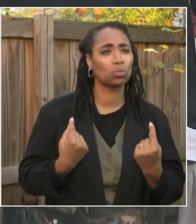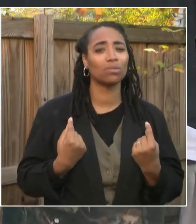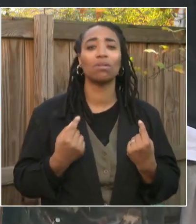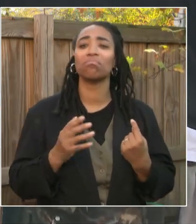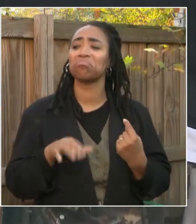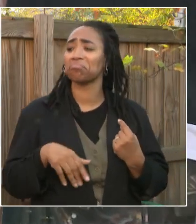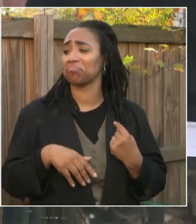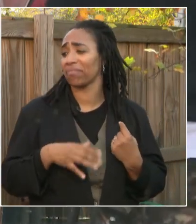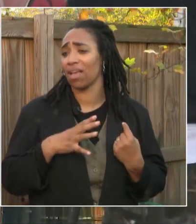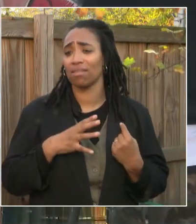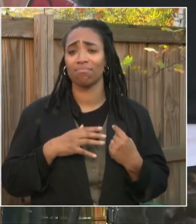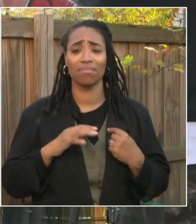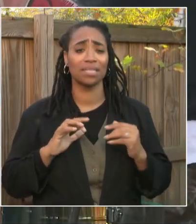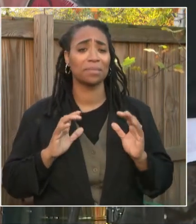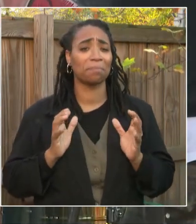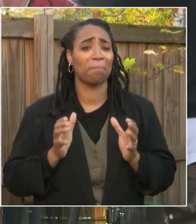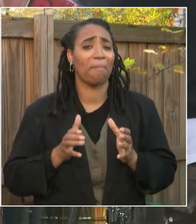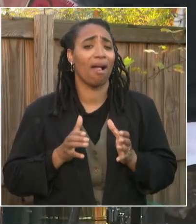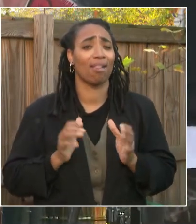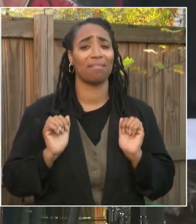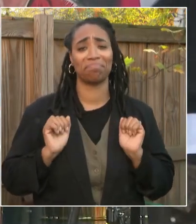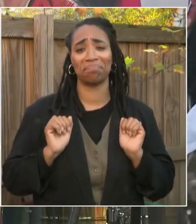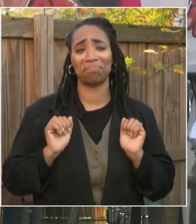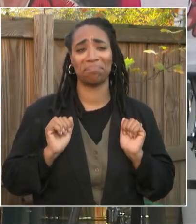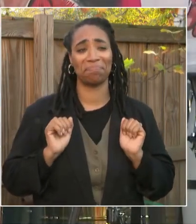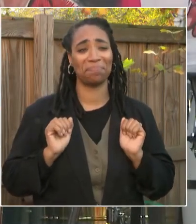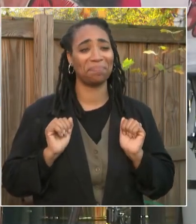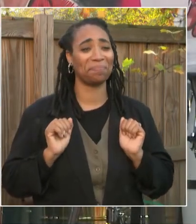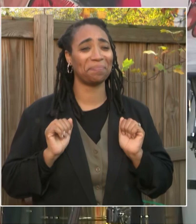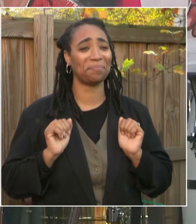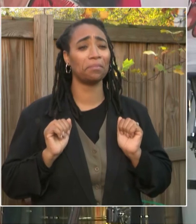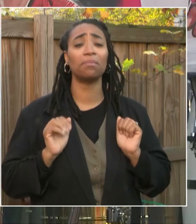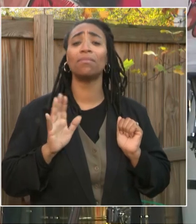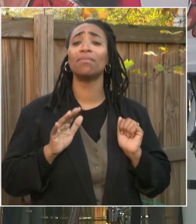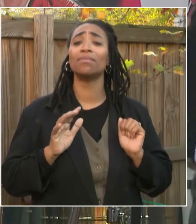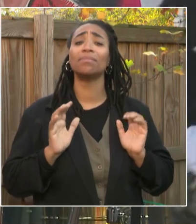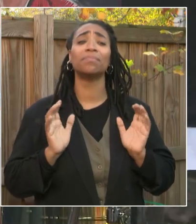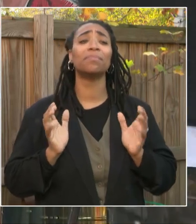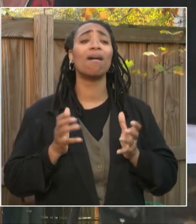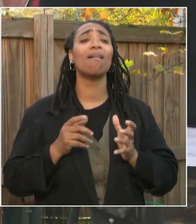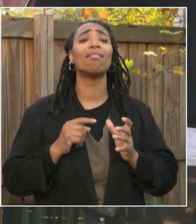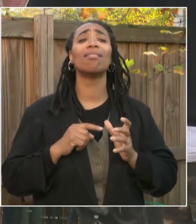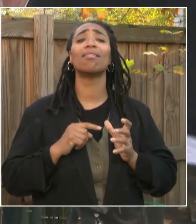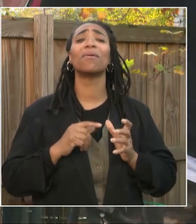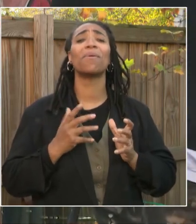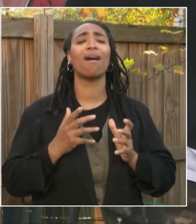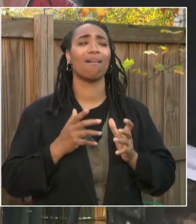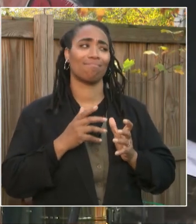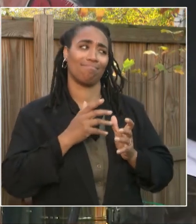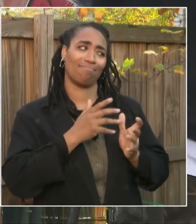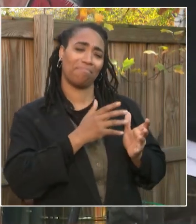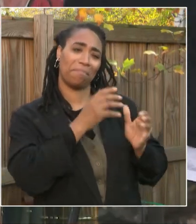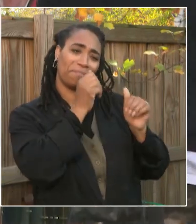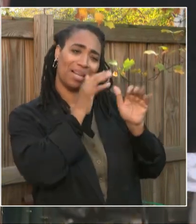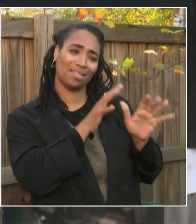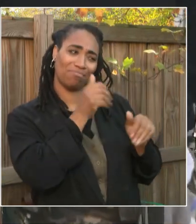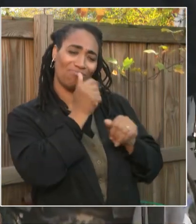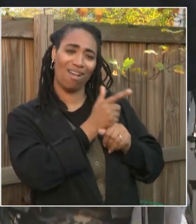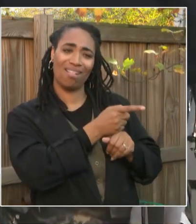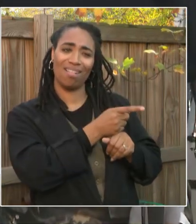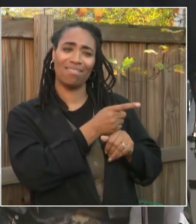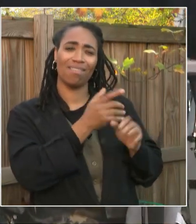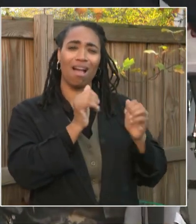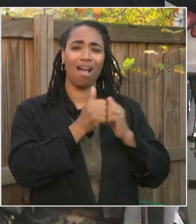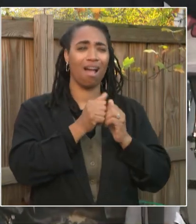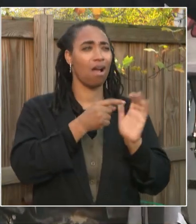Next up, we are excited. This brother has blessed us because he's been able to show how to be able to not just take go-go to the world,